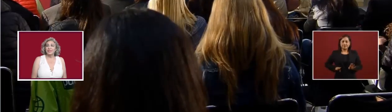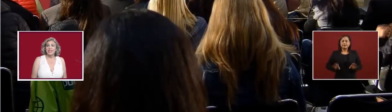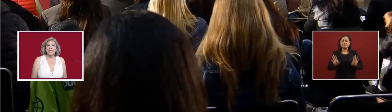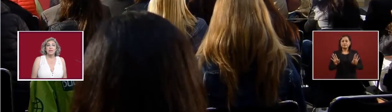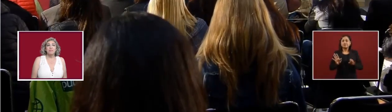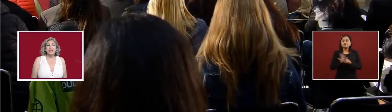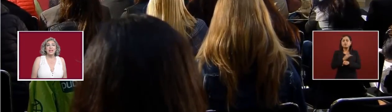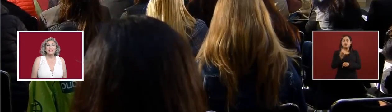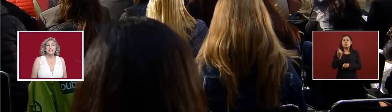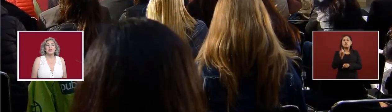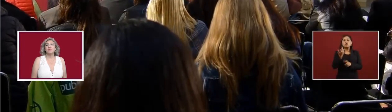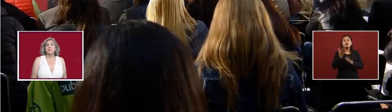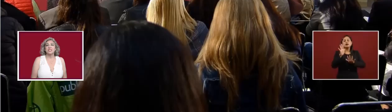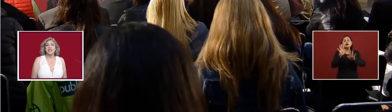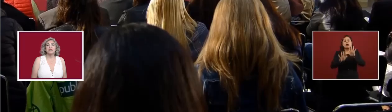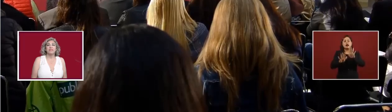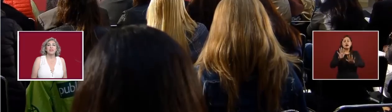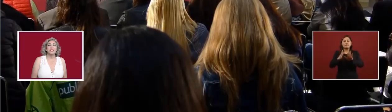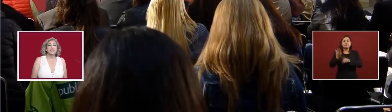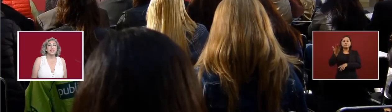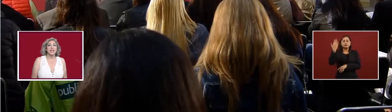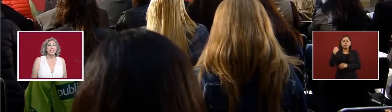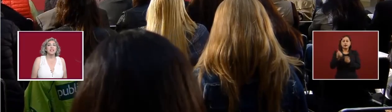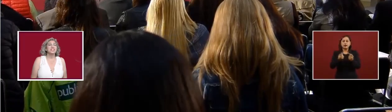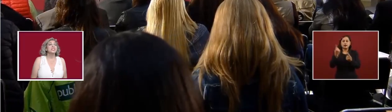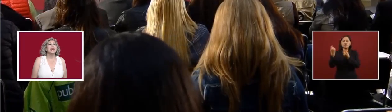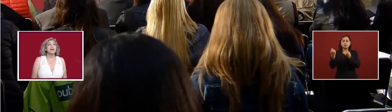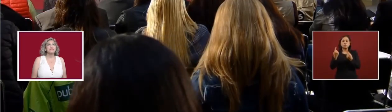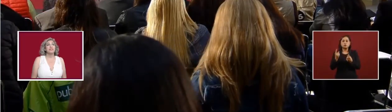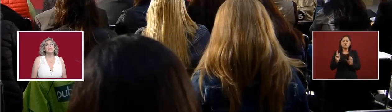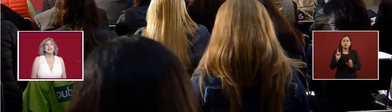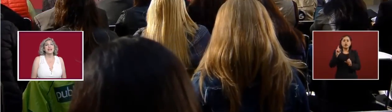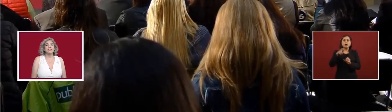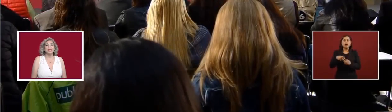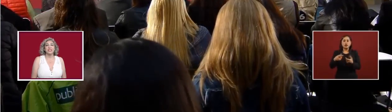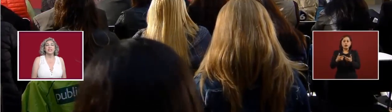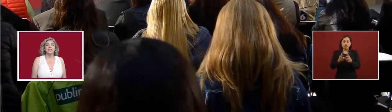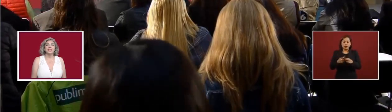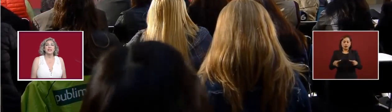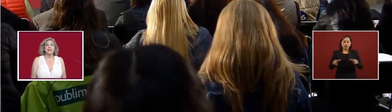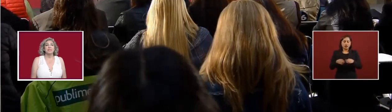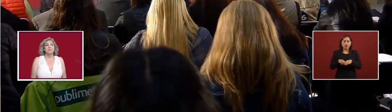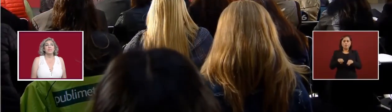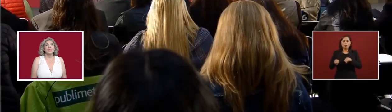because there was that falsity to say I'm from the left